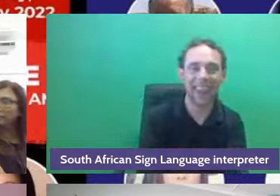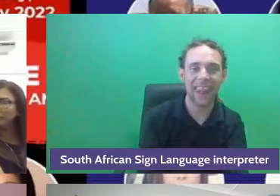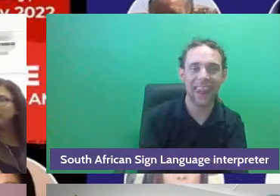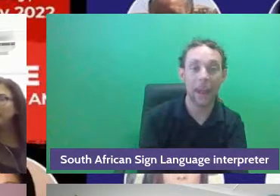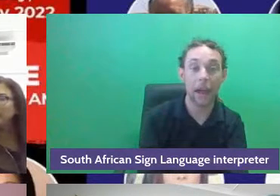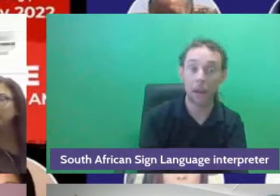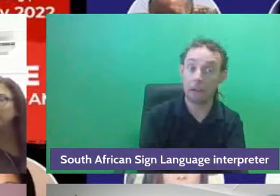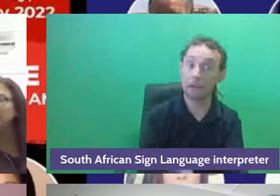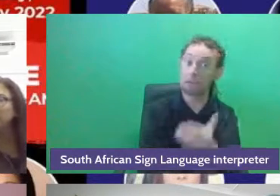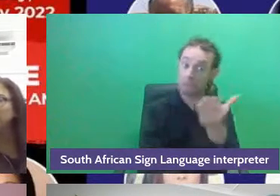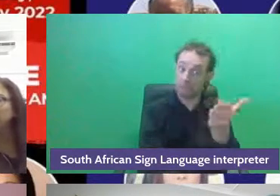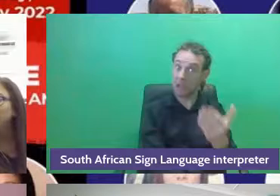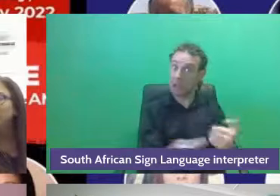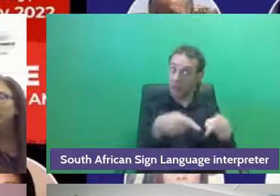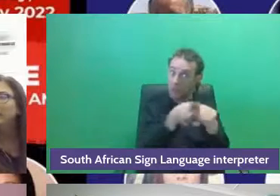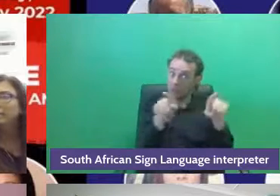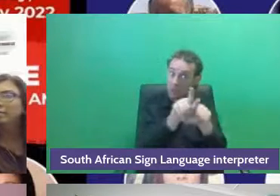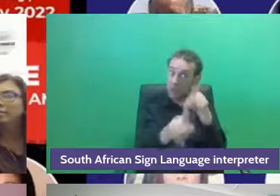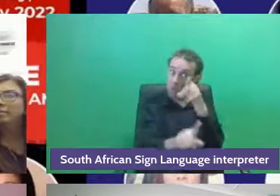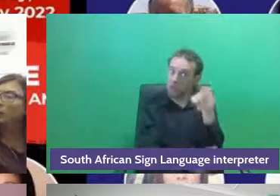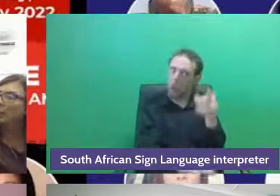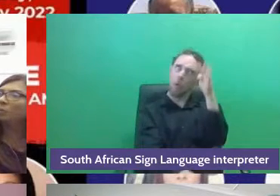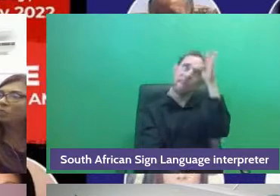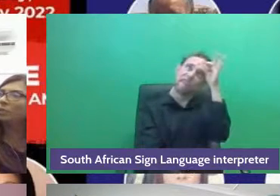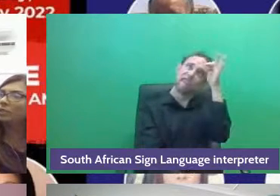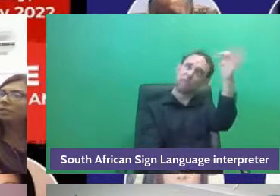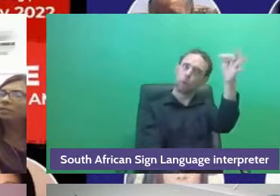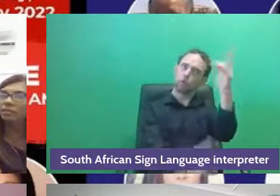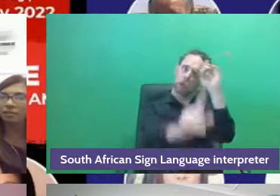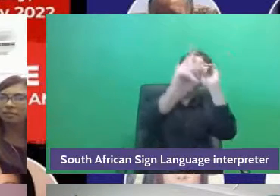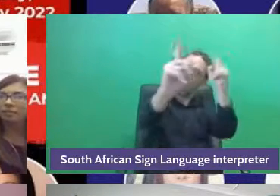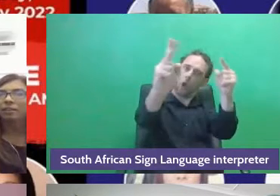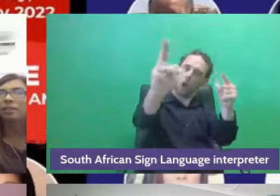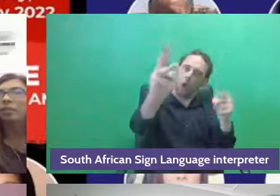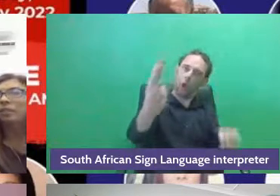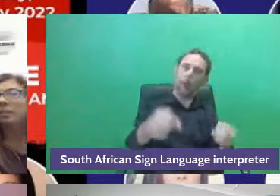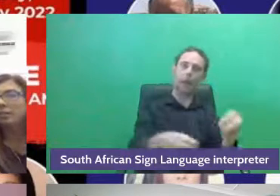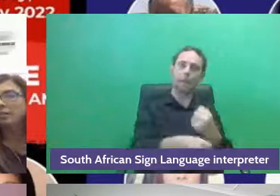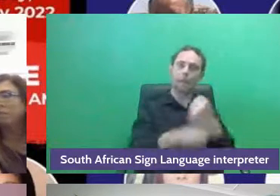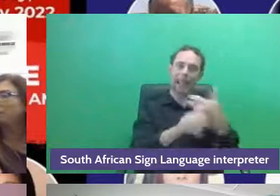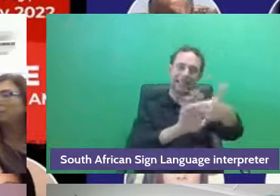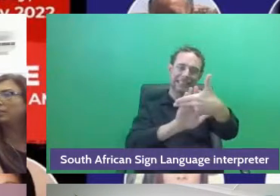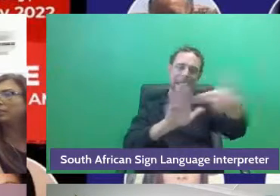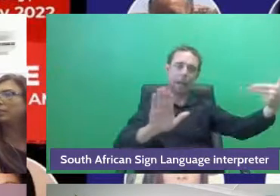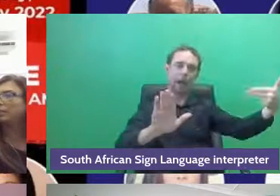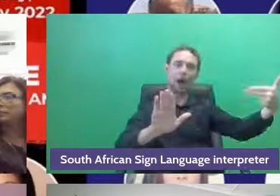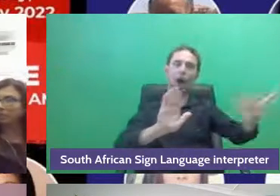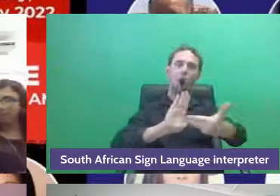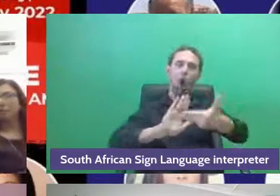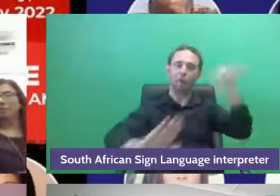what are your goals for the future in terms of reducing stigma and increasing